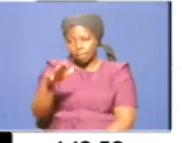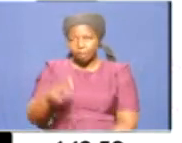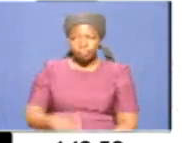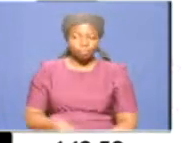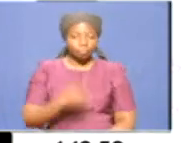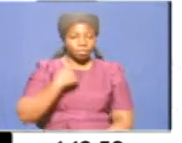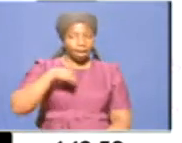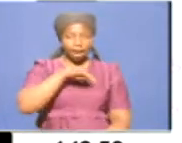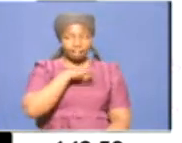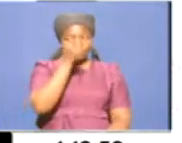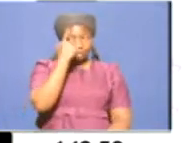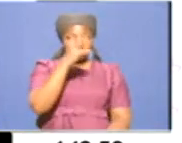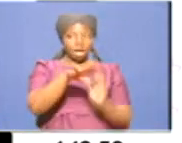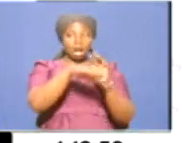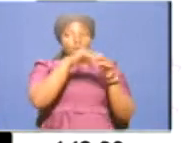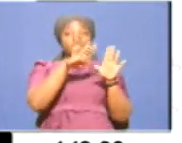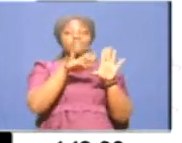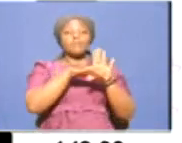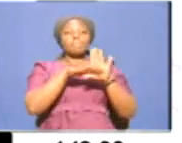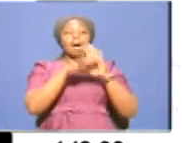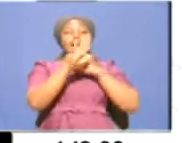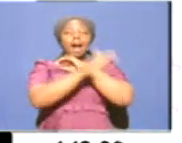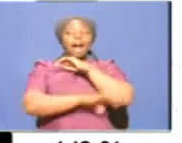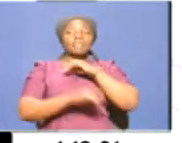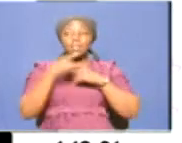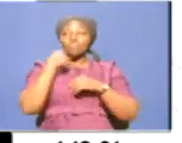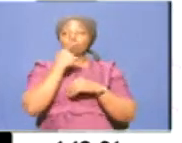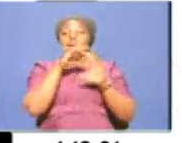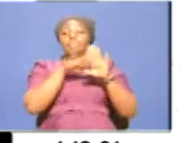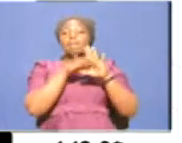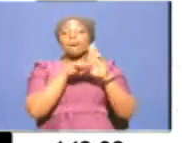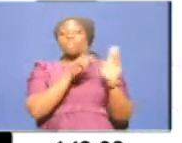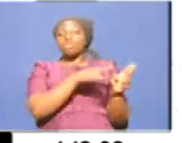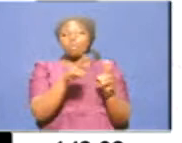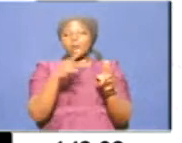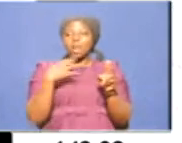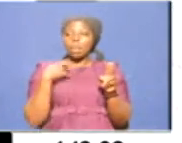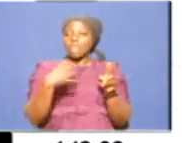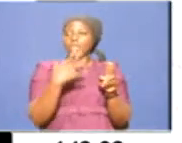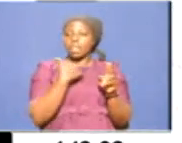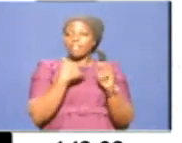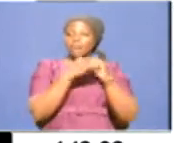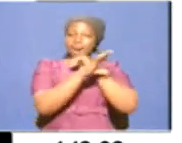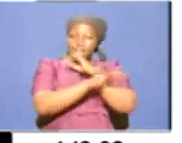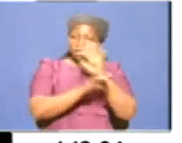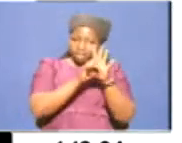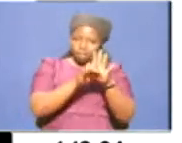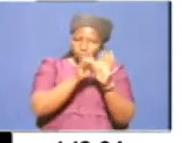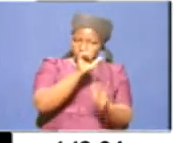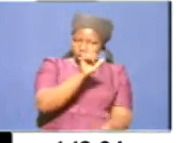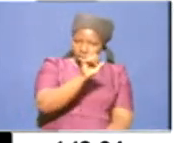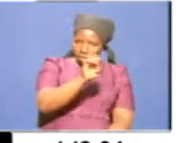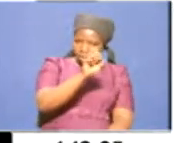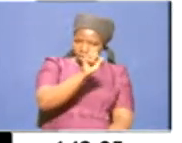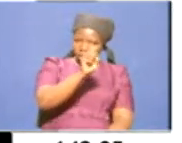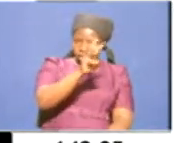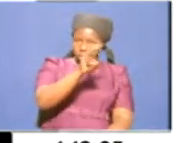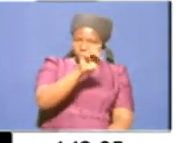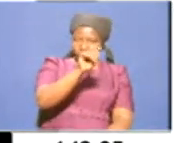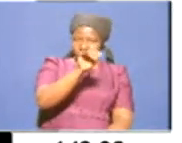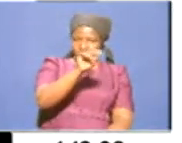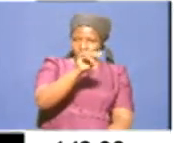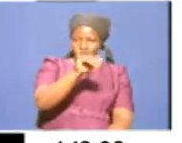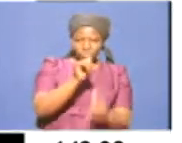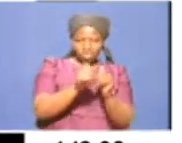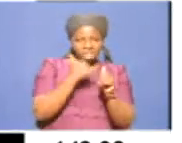the members, member countries who are members of the Commonwealth, we have countries like Eswatini, as you say, that have no representation of members of parliament